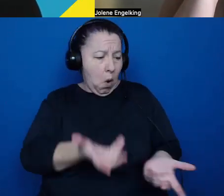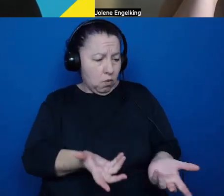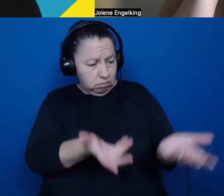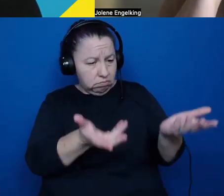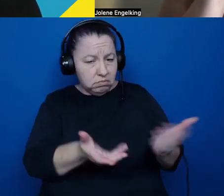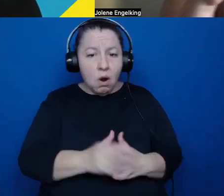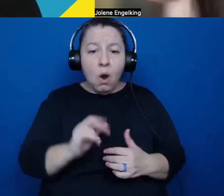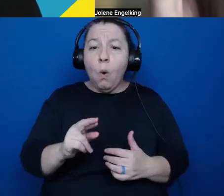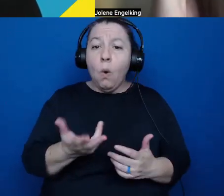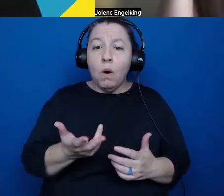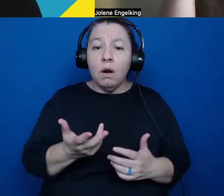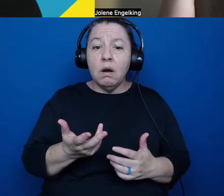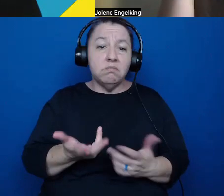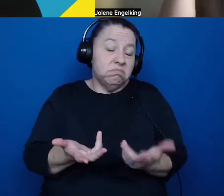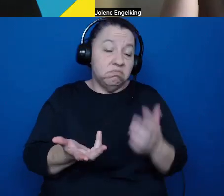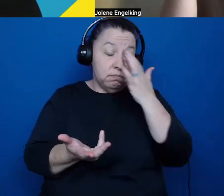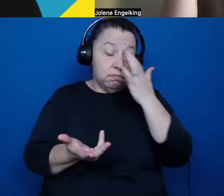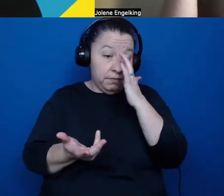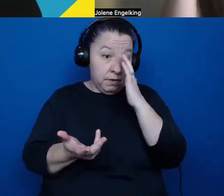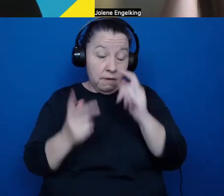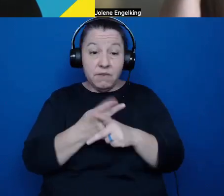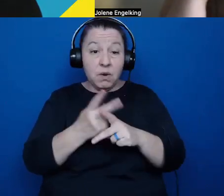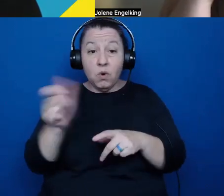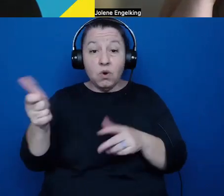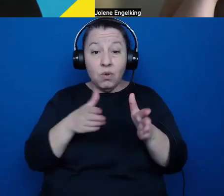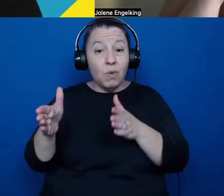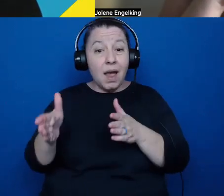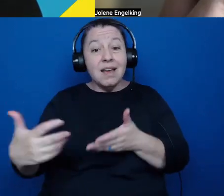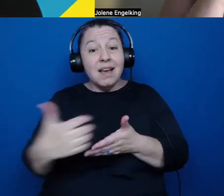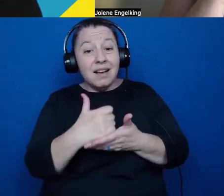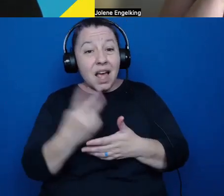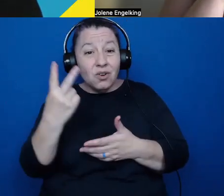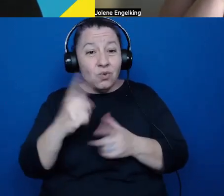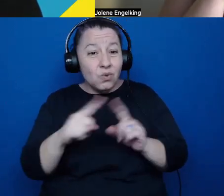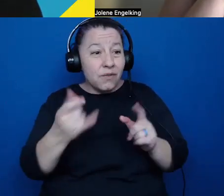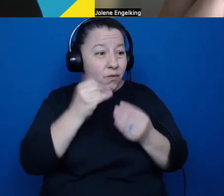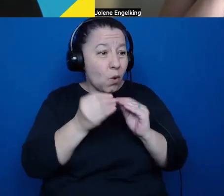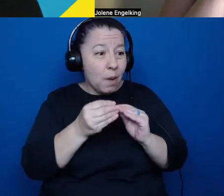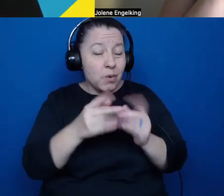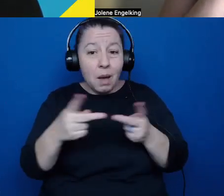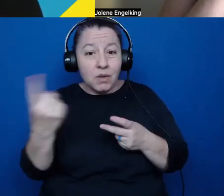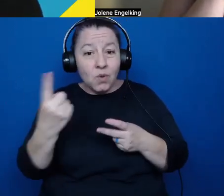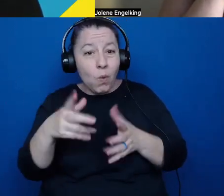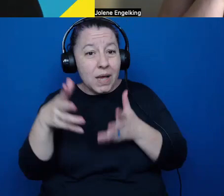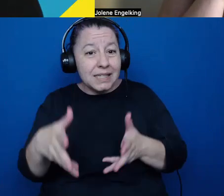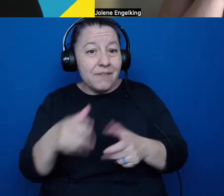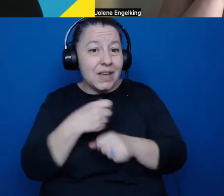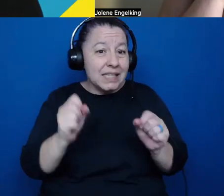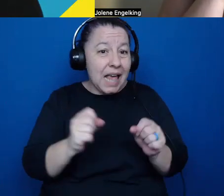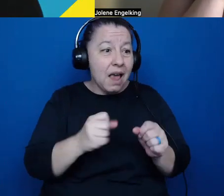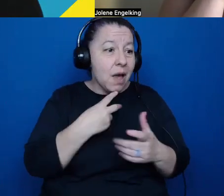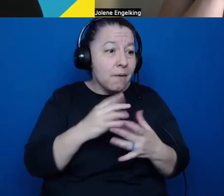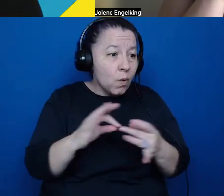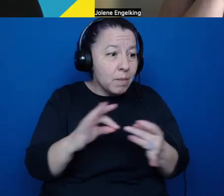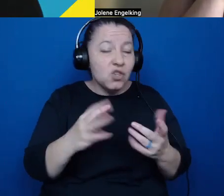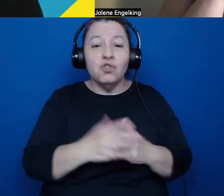Or go about it some other sorts of ways, like collect a couple of different phone numbers, a place where you can always like leave that safe kind of voicemail. I've